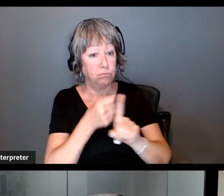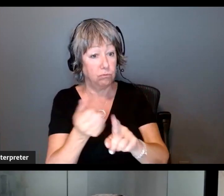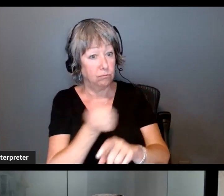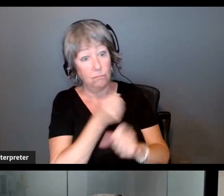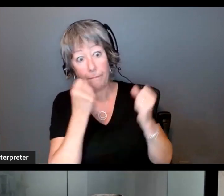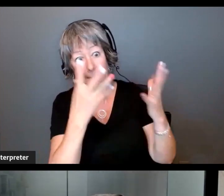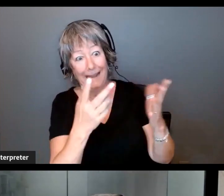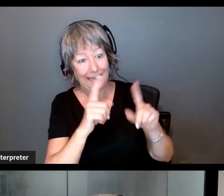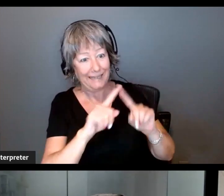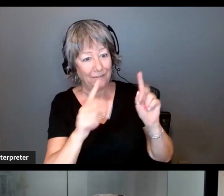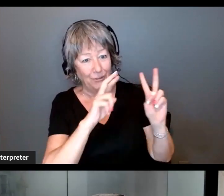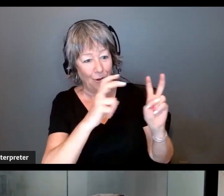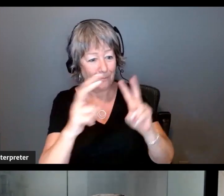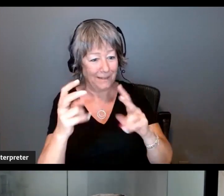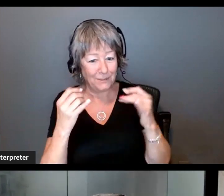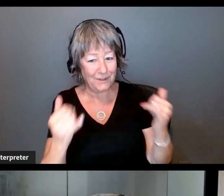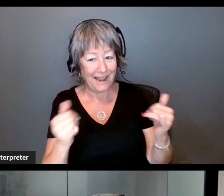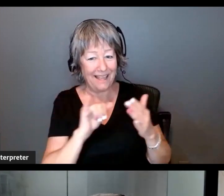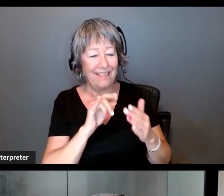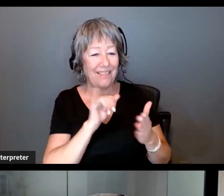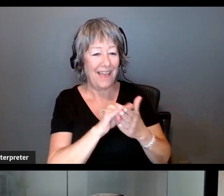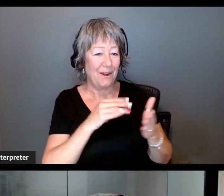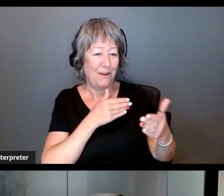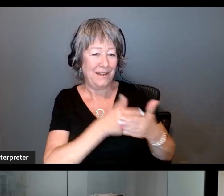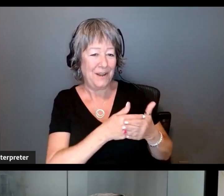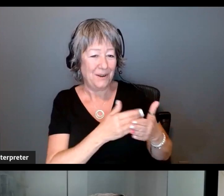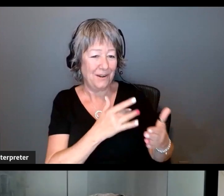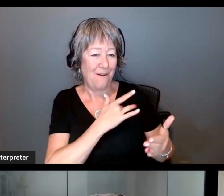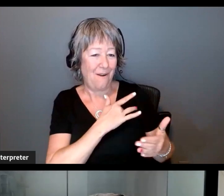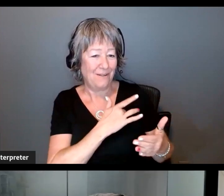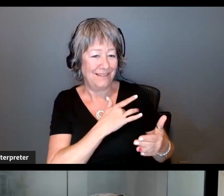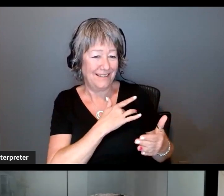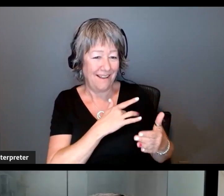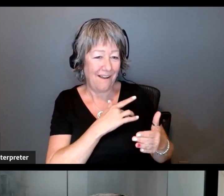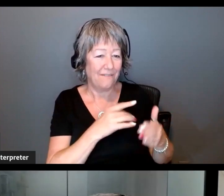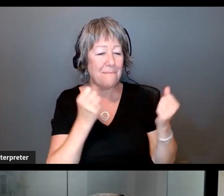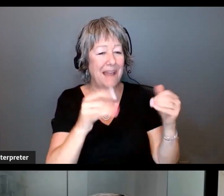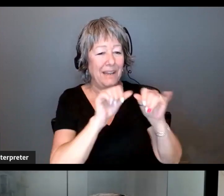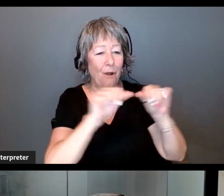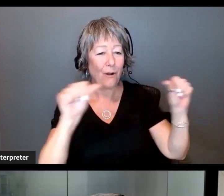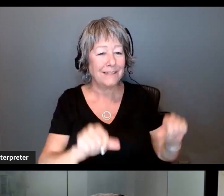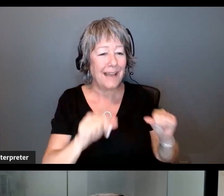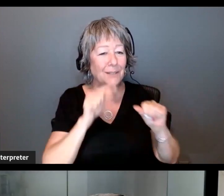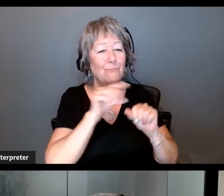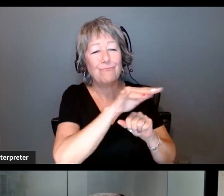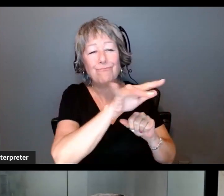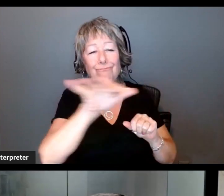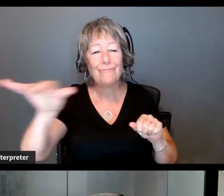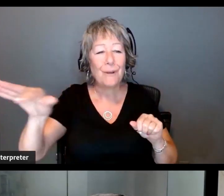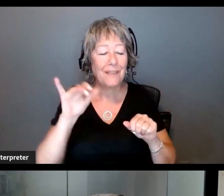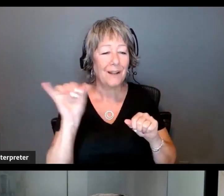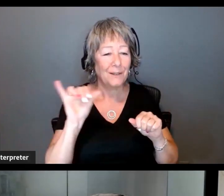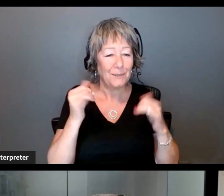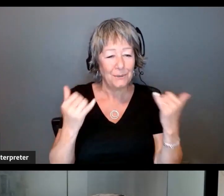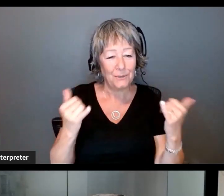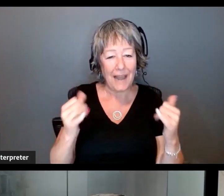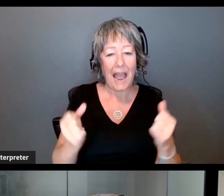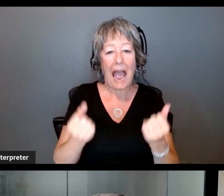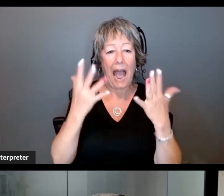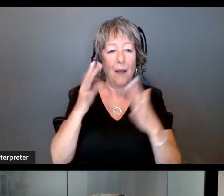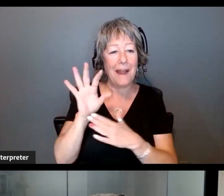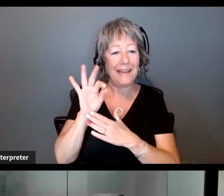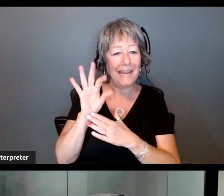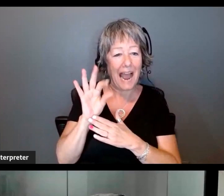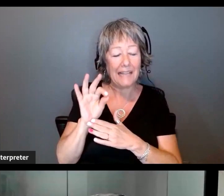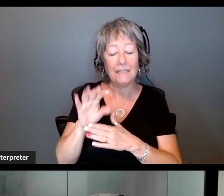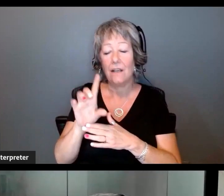near and dear to the hearts of architects out there everywhere. We're going to be talking about how many nines of